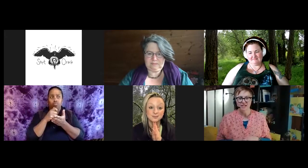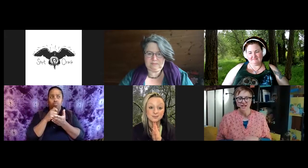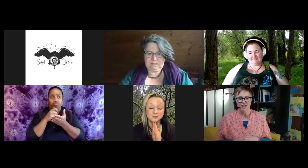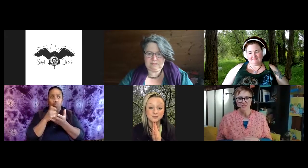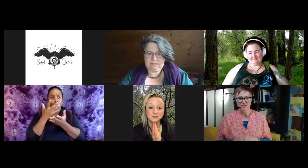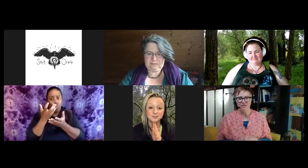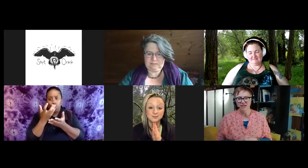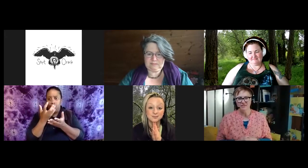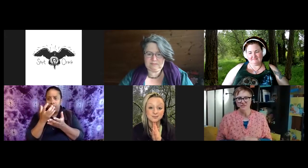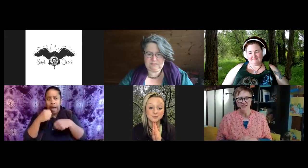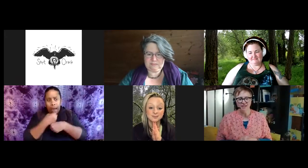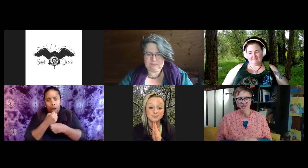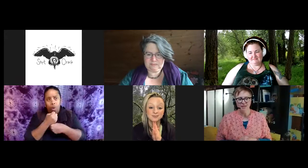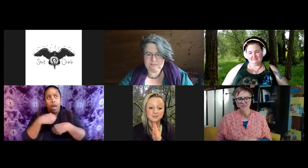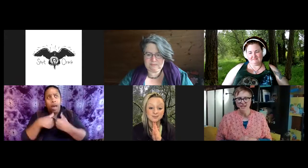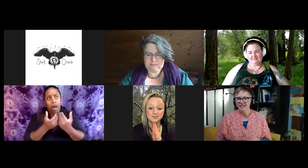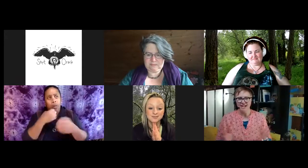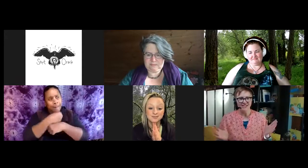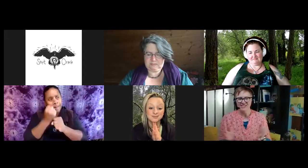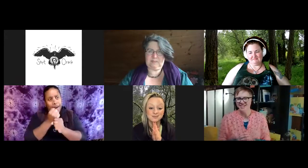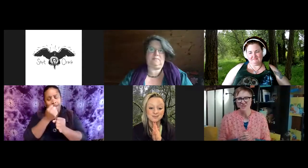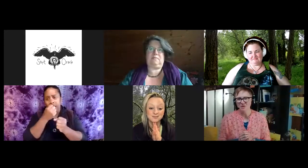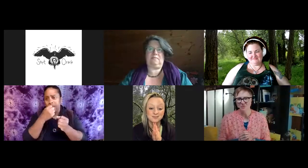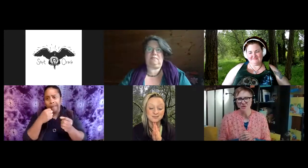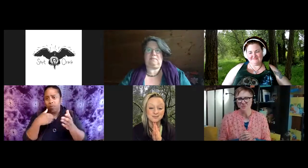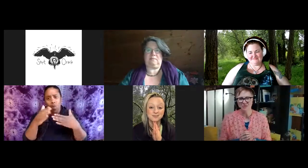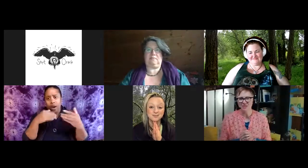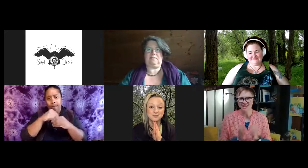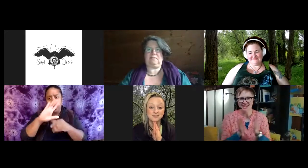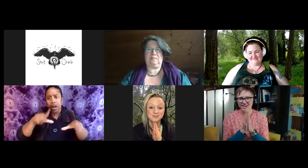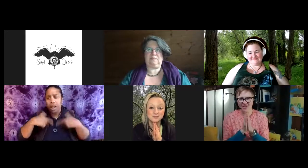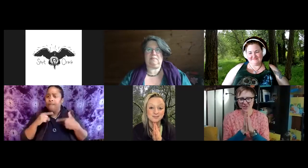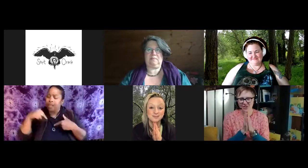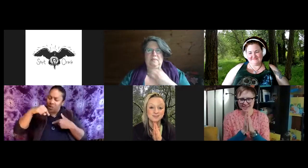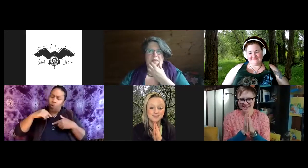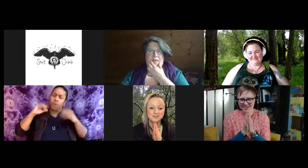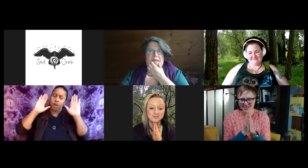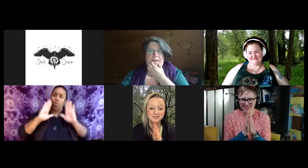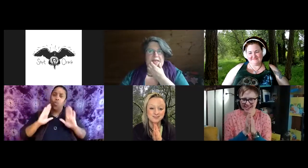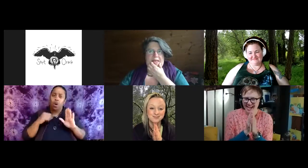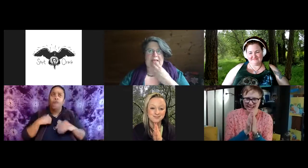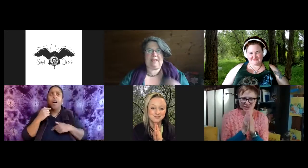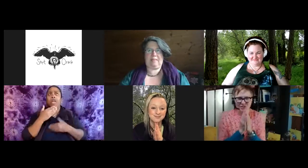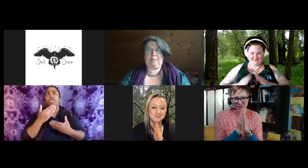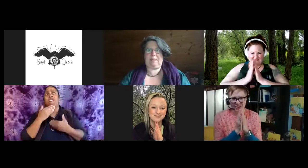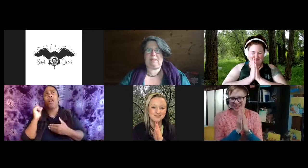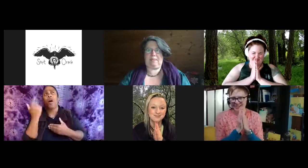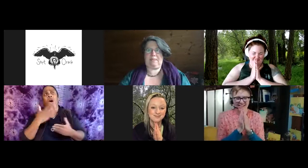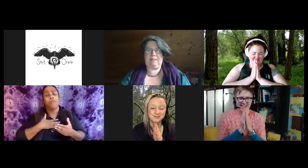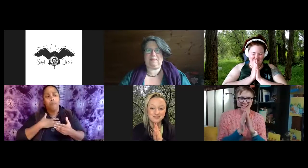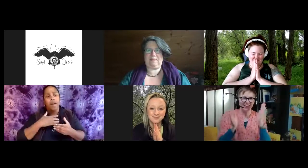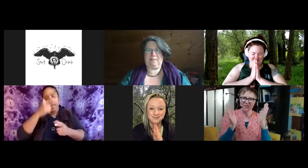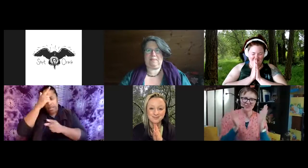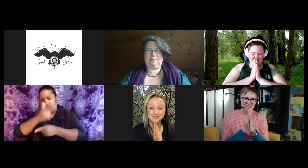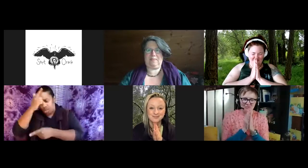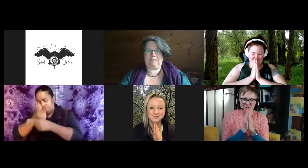off in their life. And yeah, this has been really wonderful. And I thank all of my sisters and Thorne